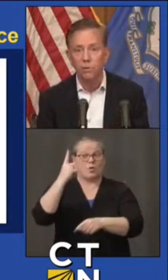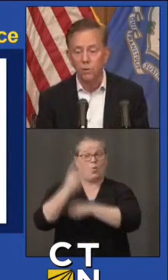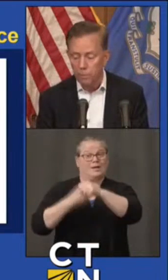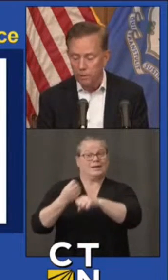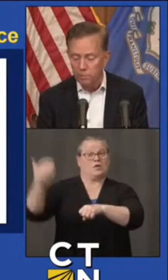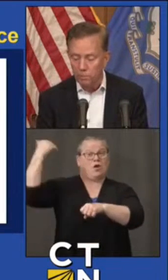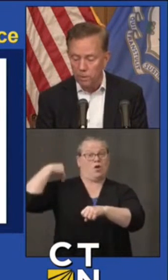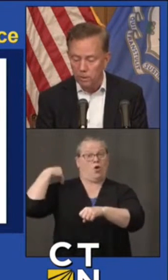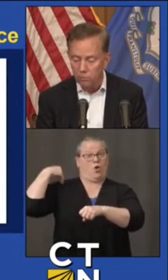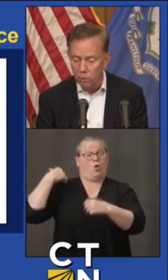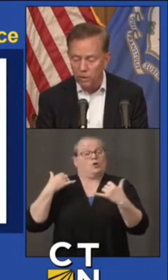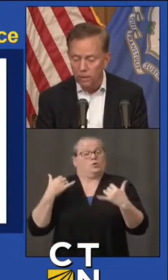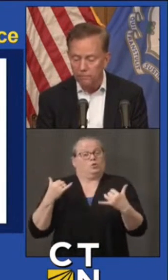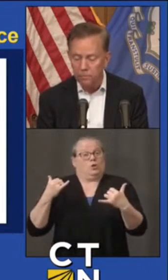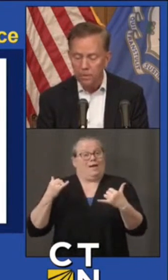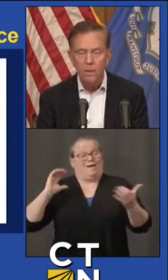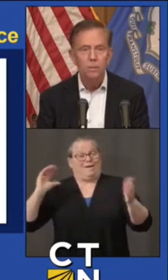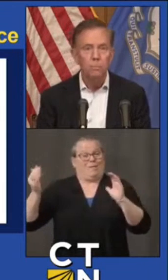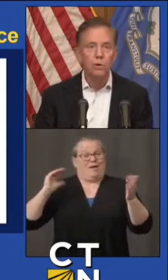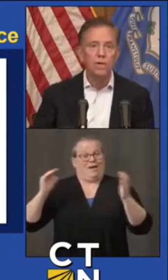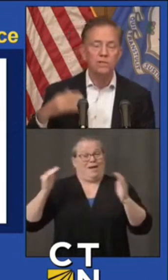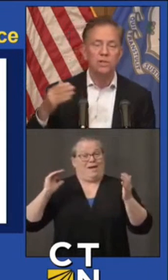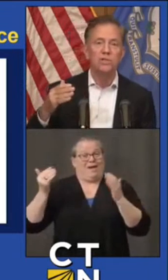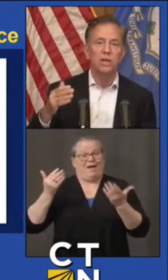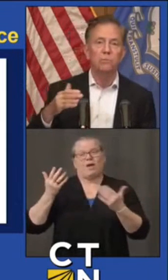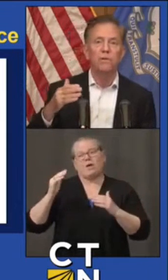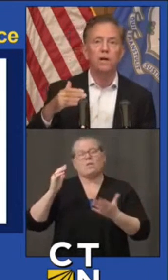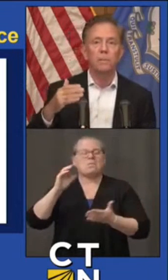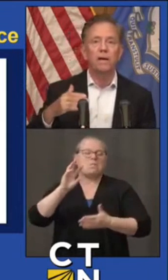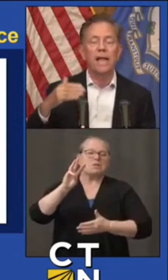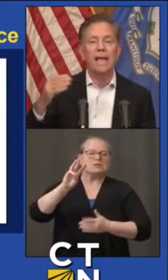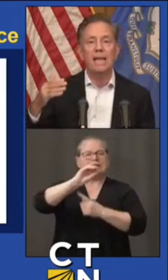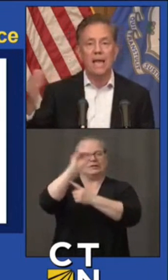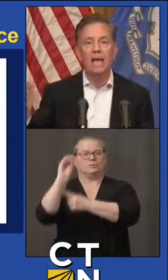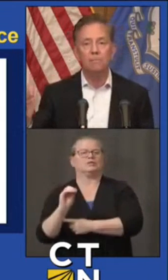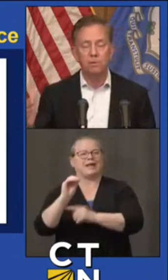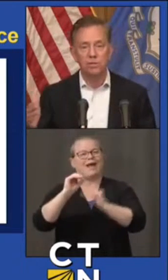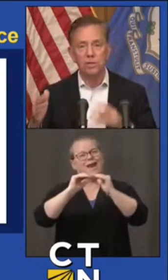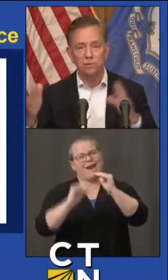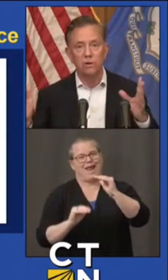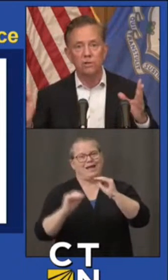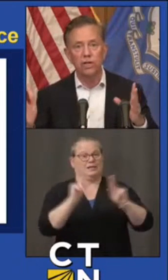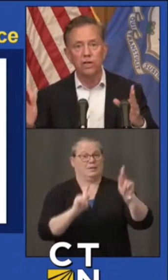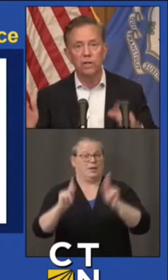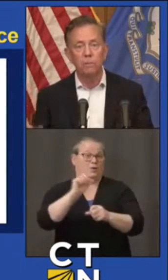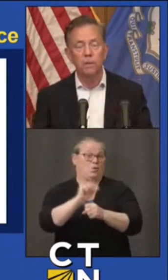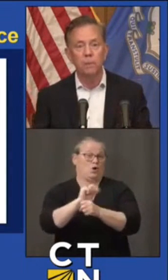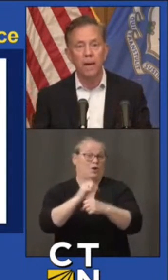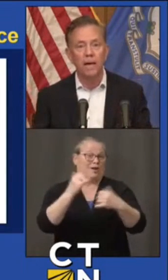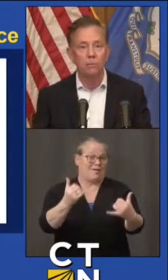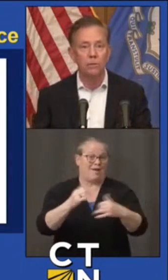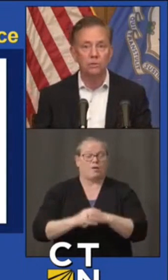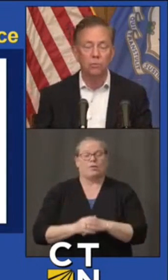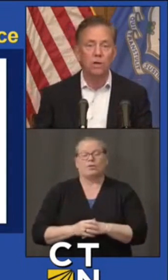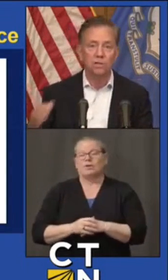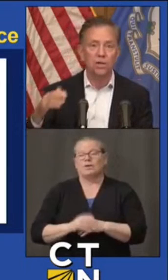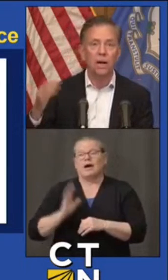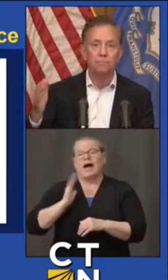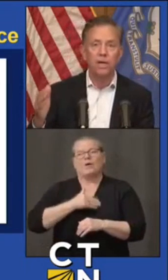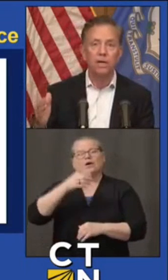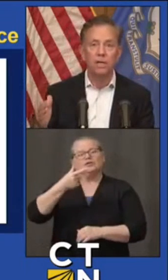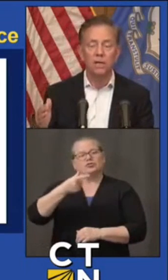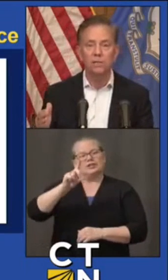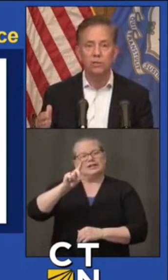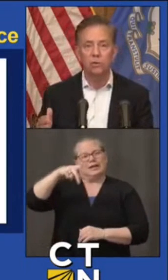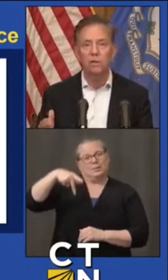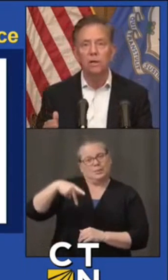fewer people working. Moody's had said we've got about 88% of our GDP back, which is one of the top 10